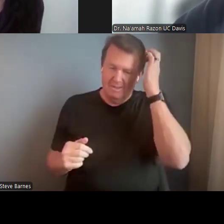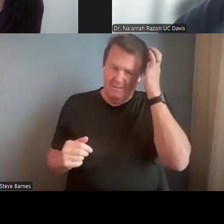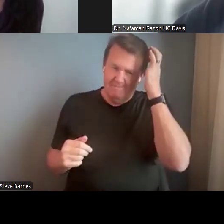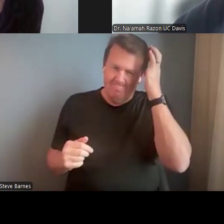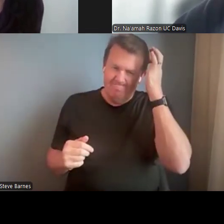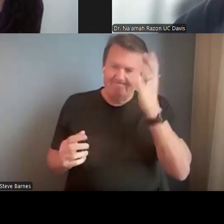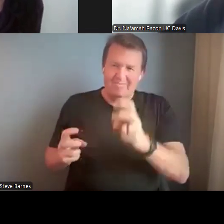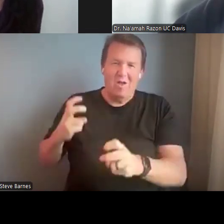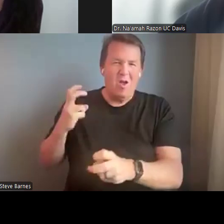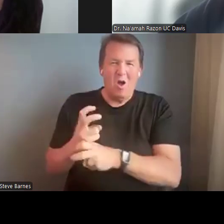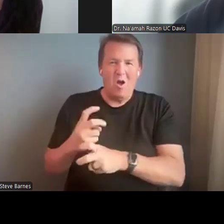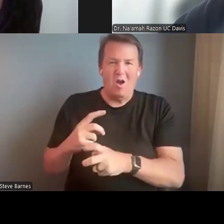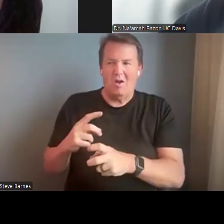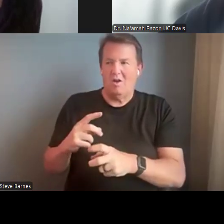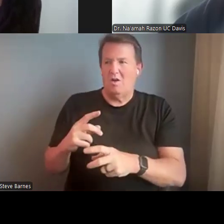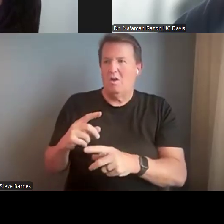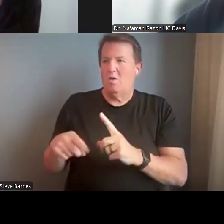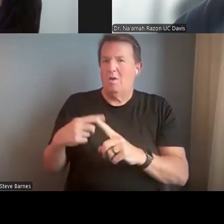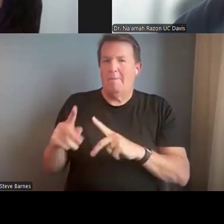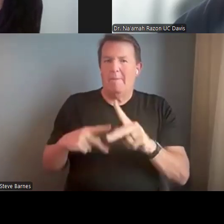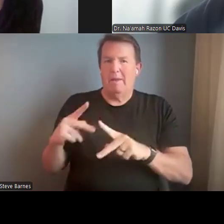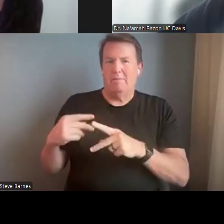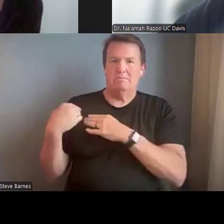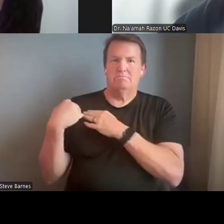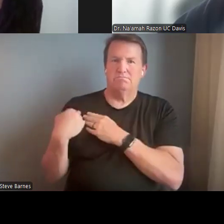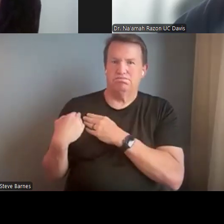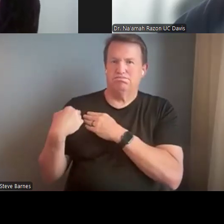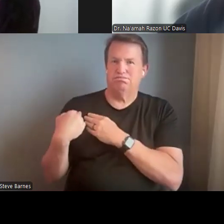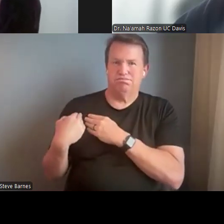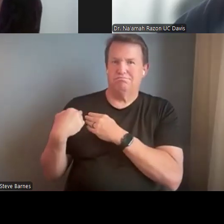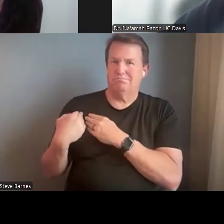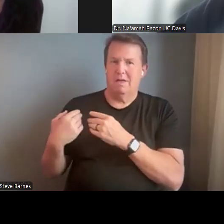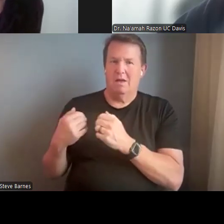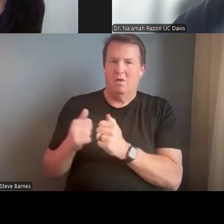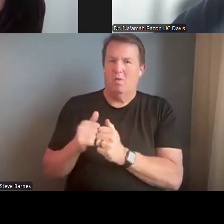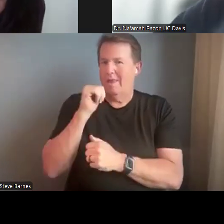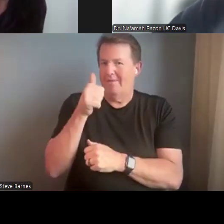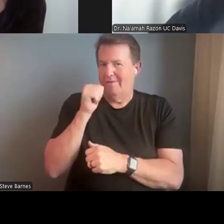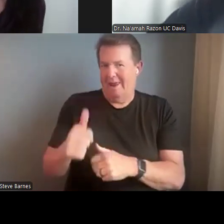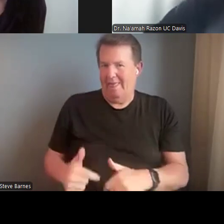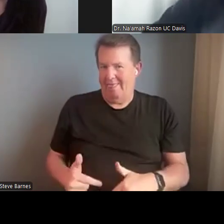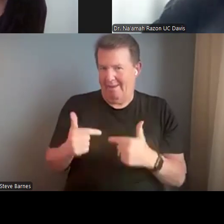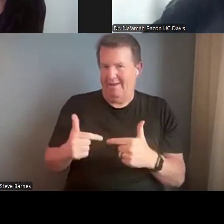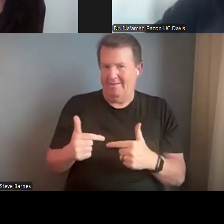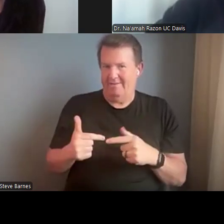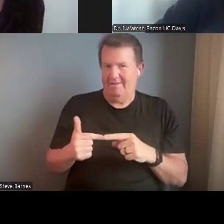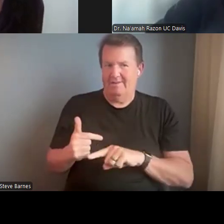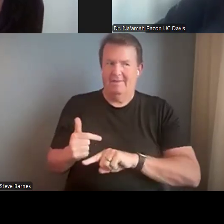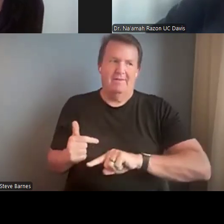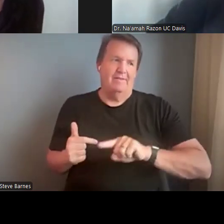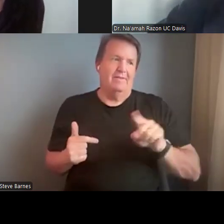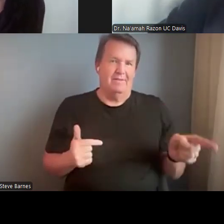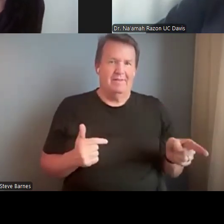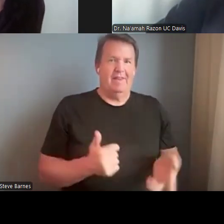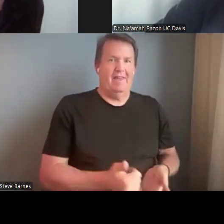it's hard when people are so burdened by what they're, dealing with in their everyday lives to have, even if respite is being offered, I